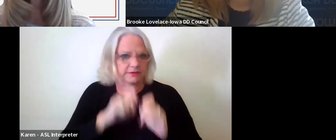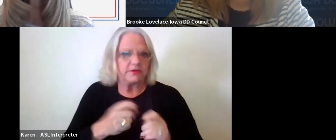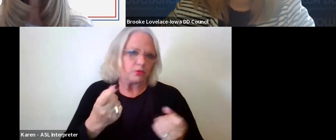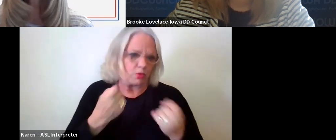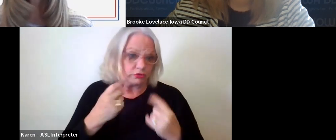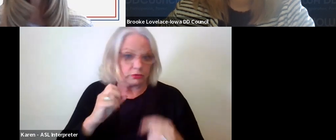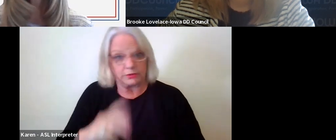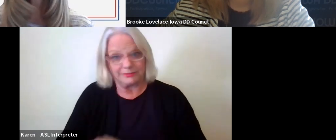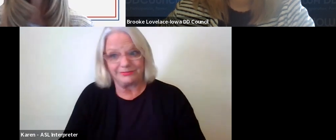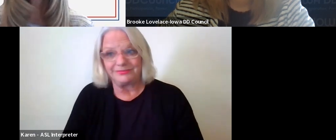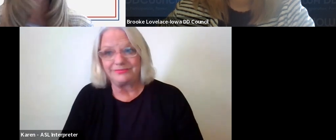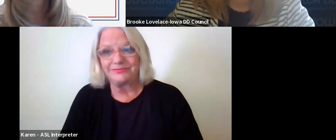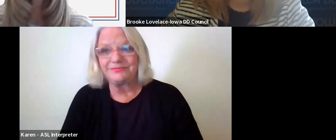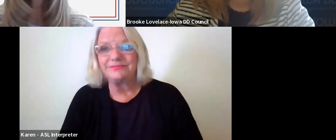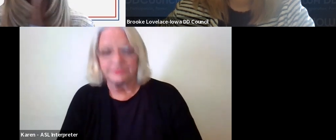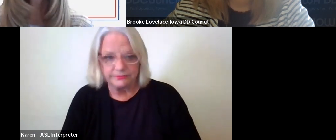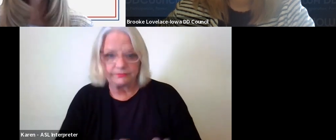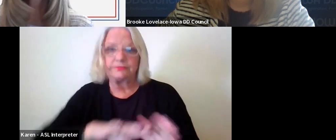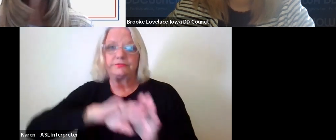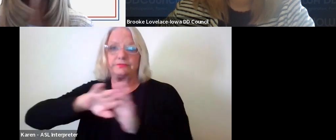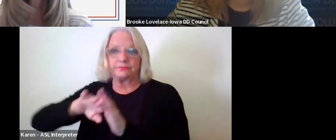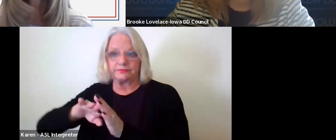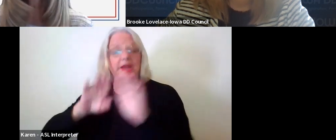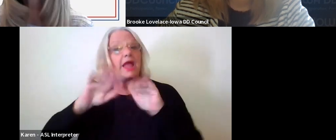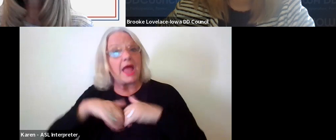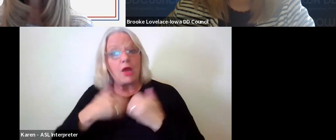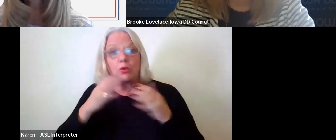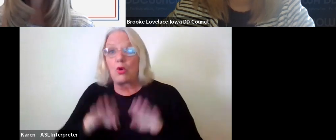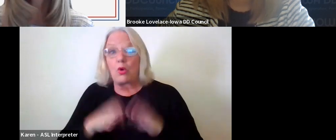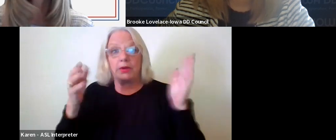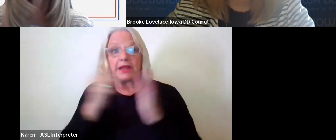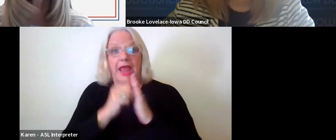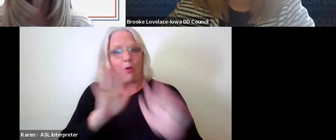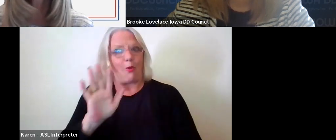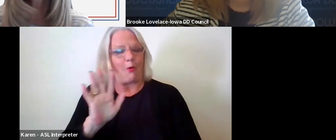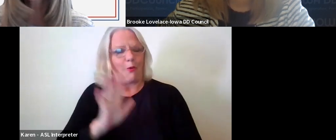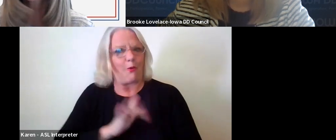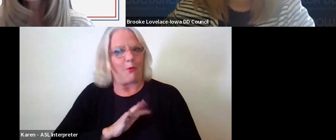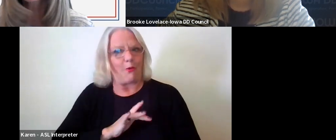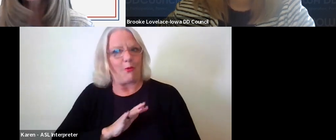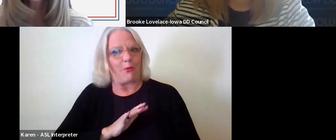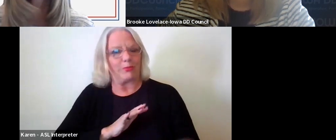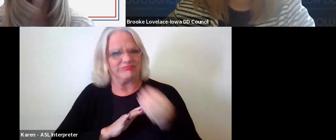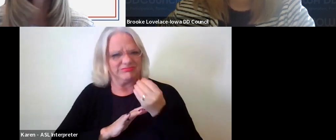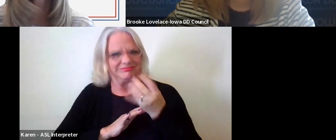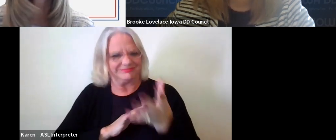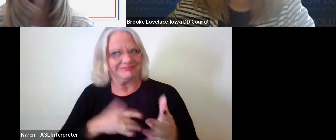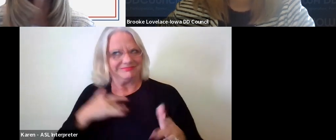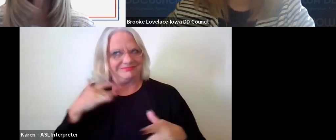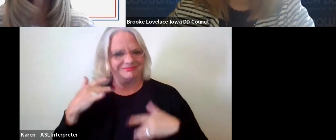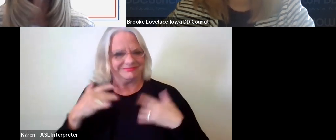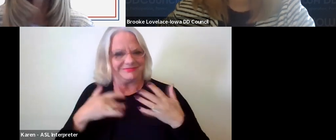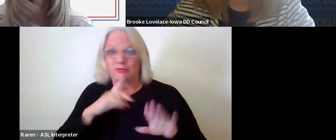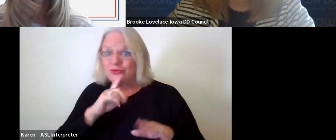All right, let's talk about opening accounts. This is the part that really excites me. I'm hoping that a large group of you are going to open accounts after